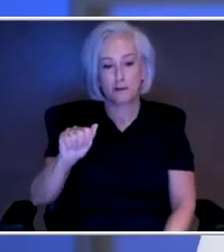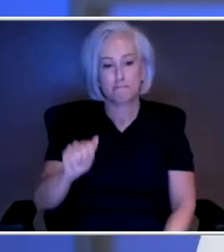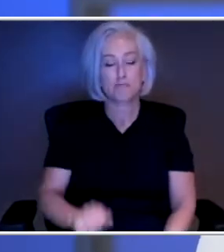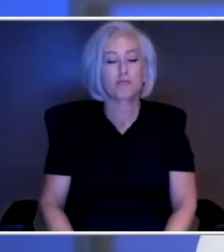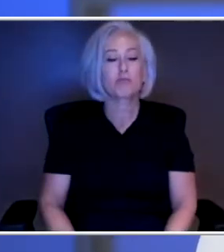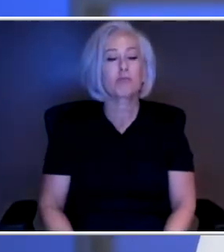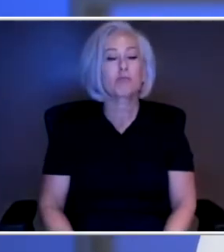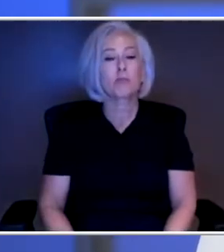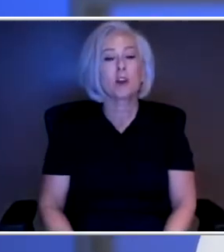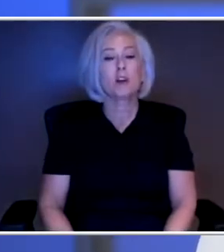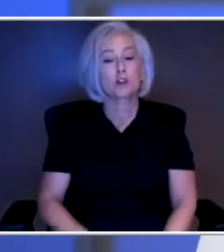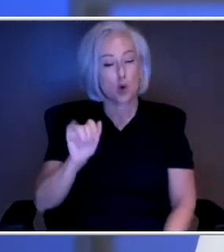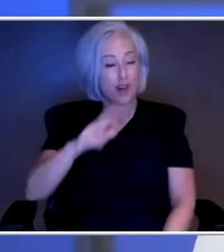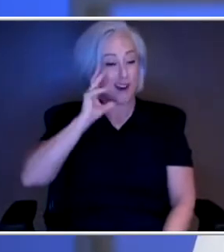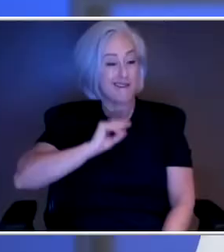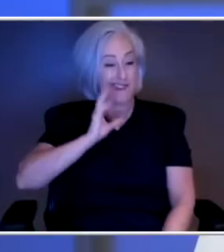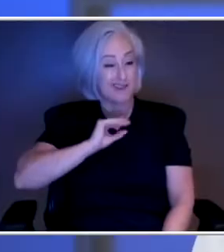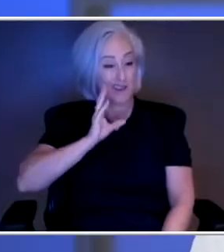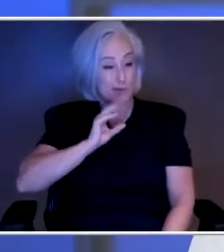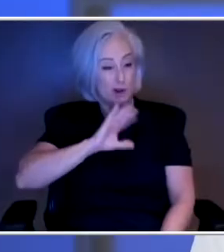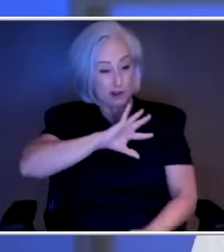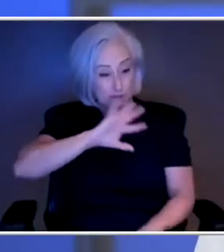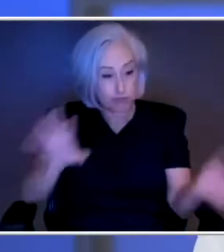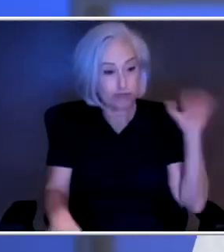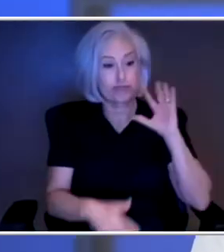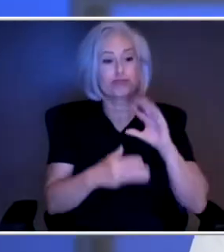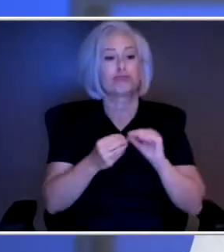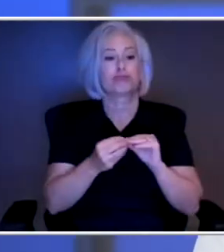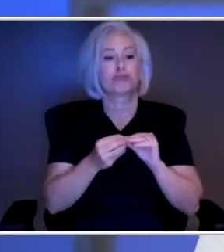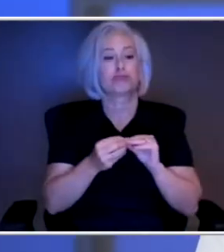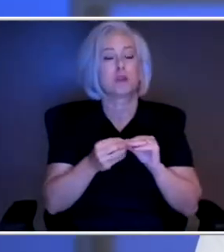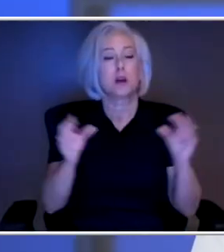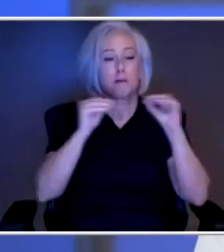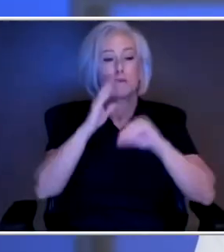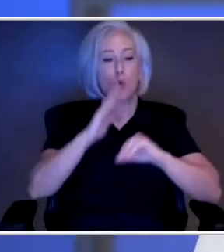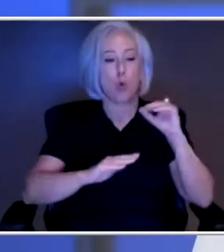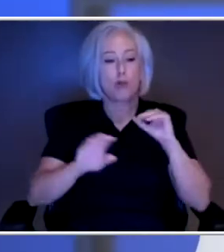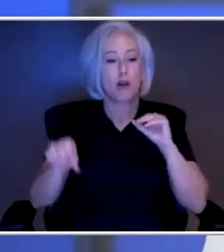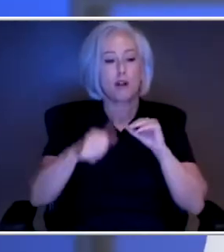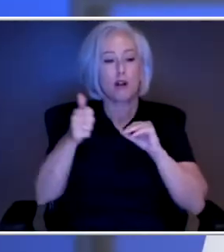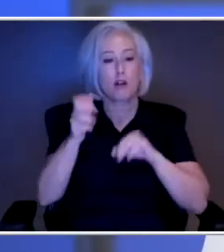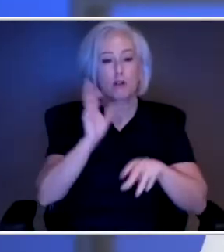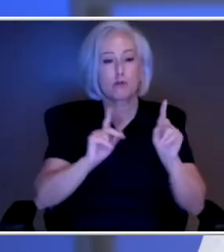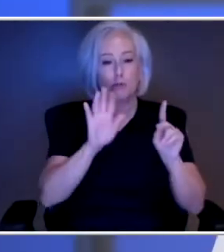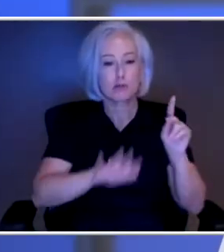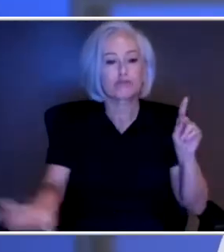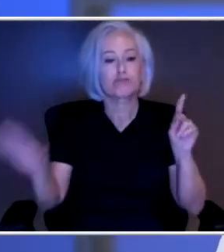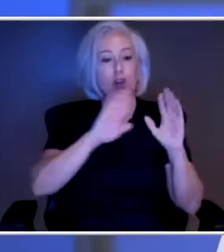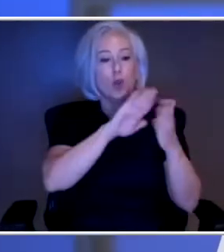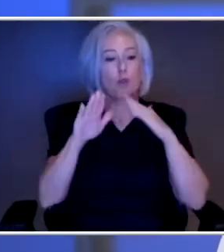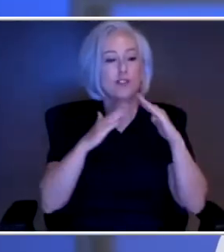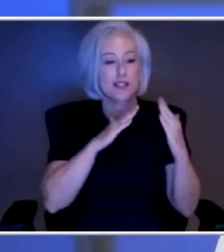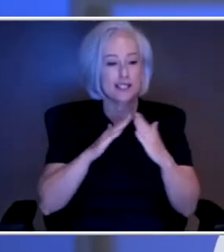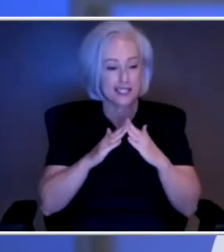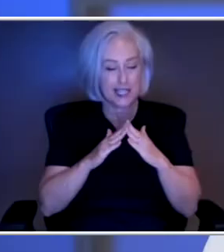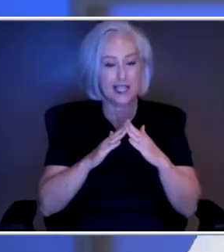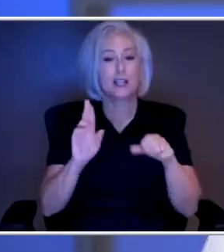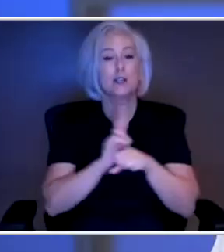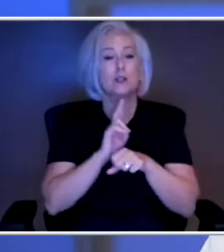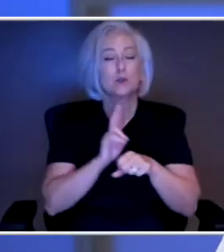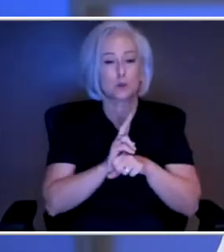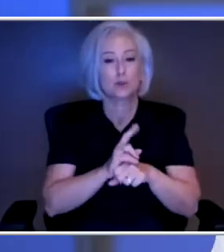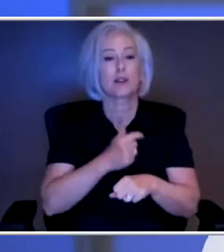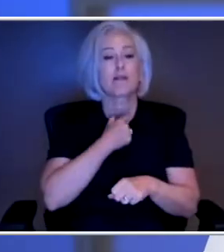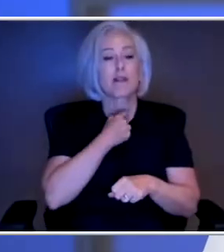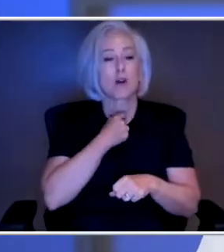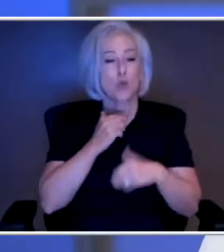combined experience doing this, more than probably anyone else in this whole city, doing thyroid procedures. Since